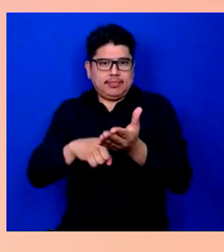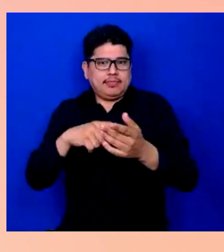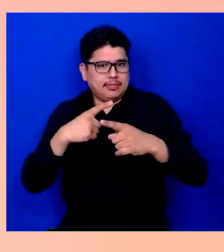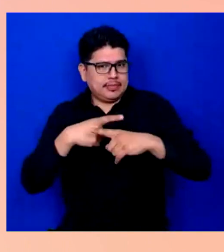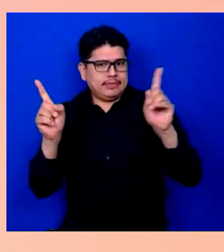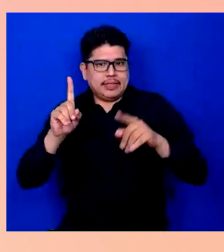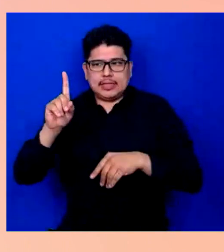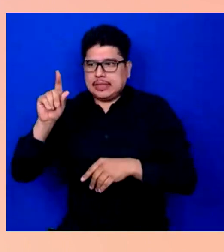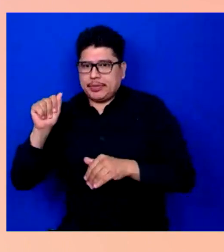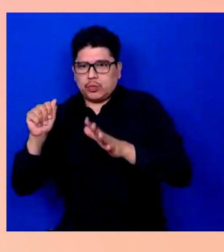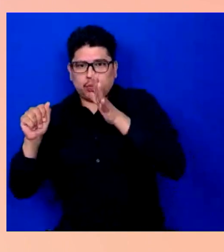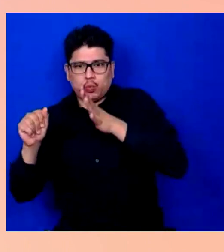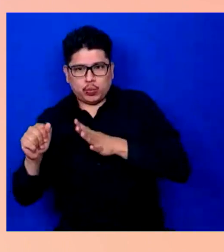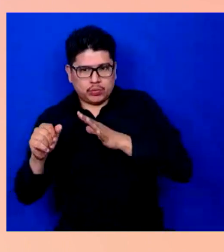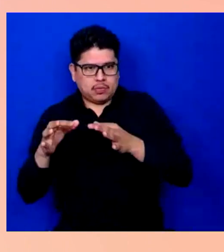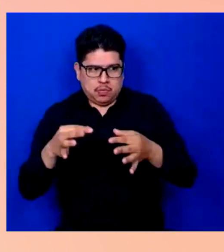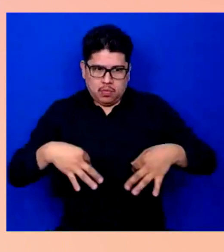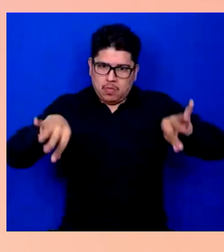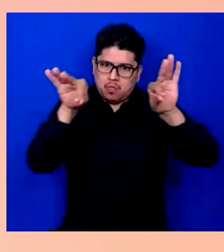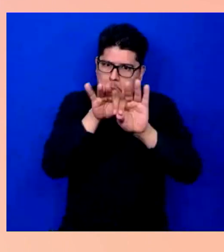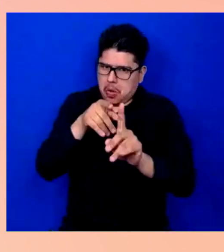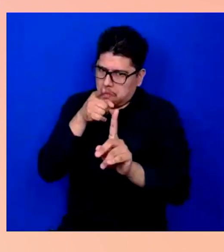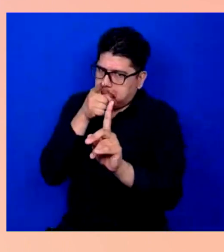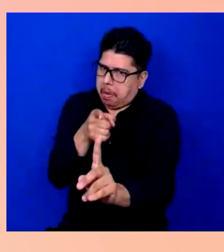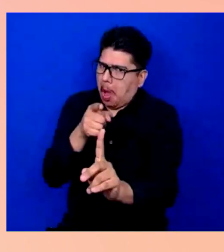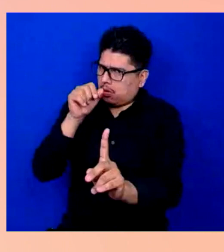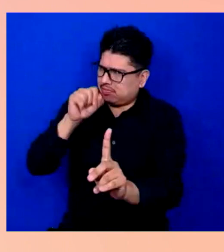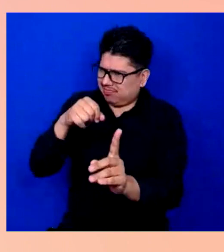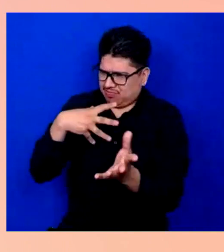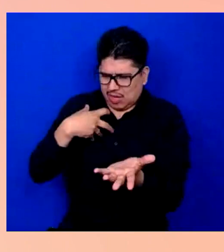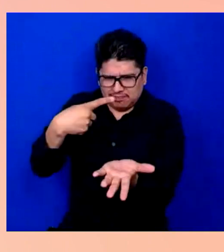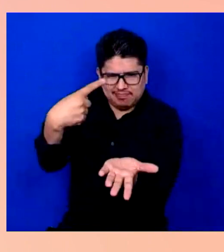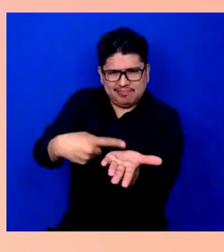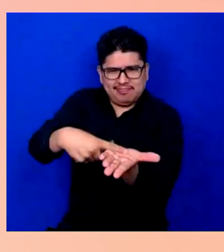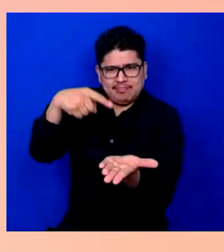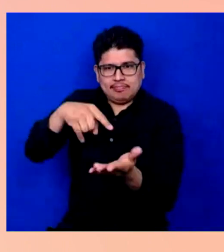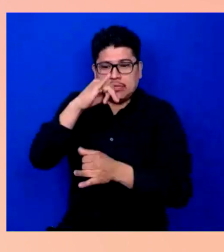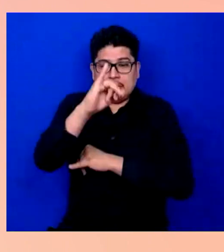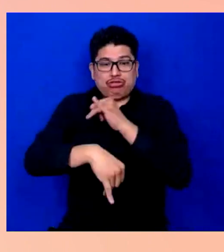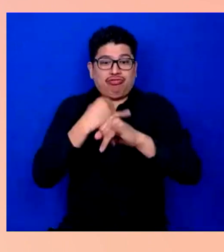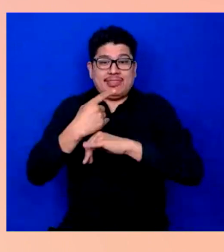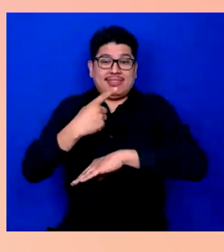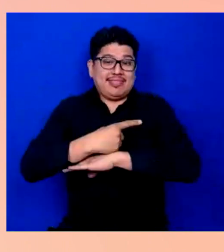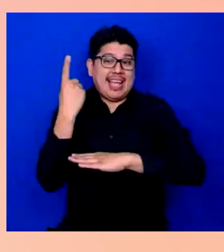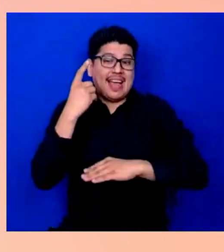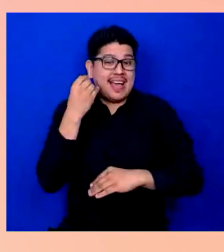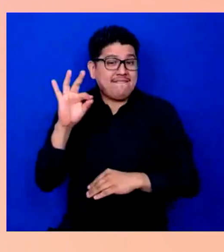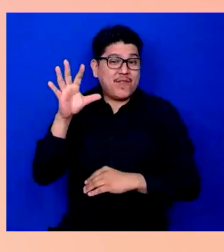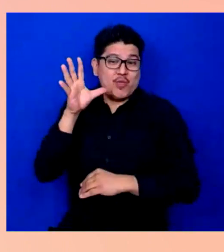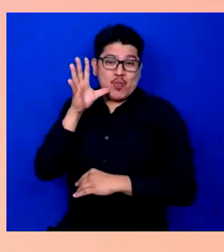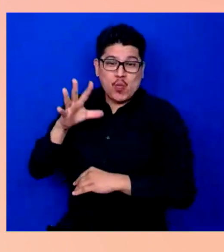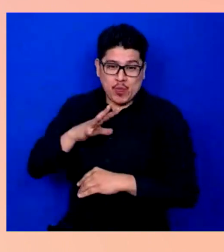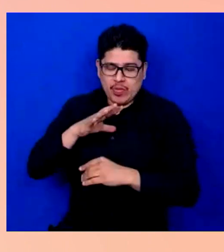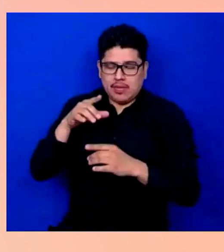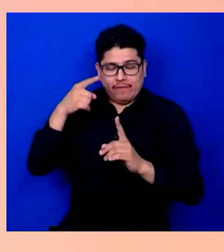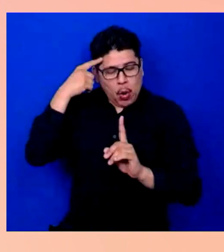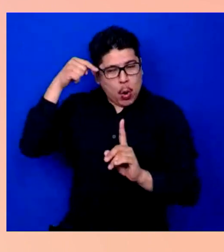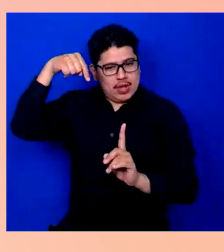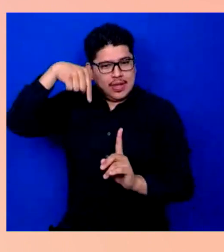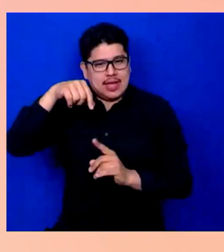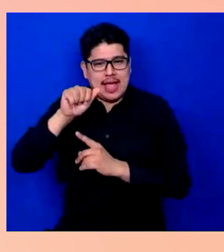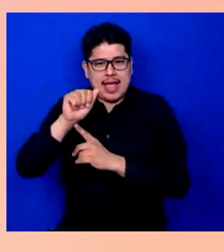point as we're having this conversation on the International Day of Women for the Ability Summit. So thank you for making that